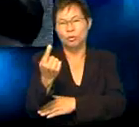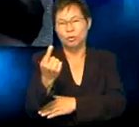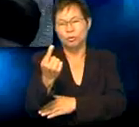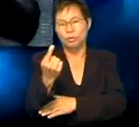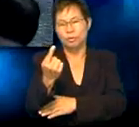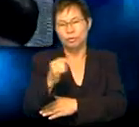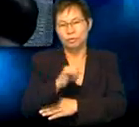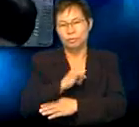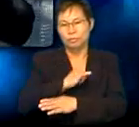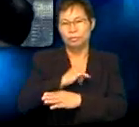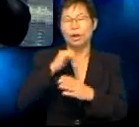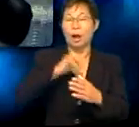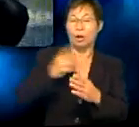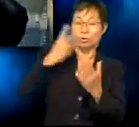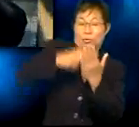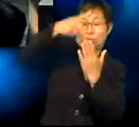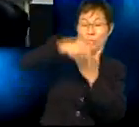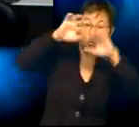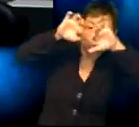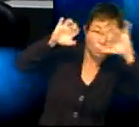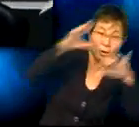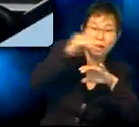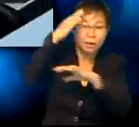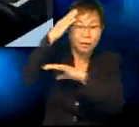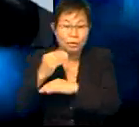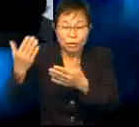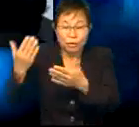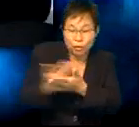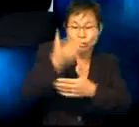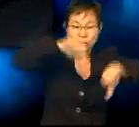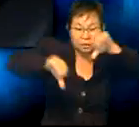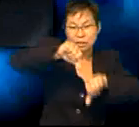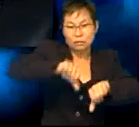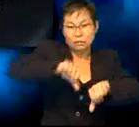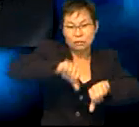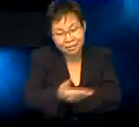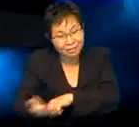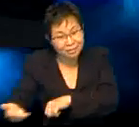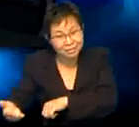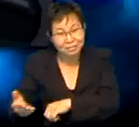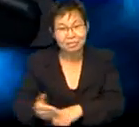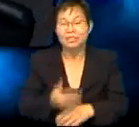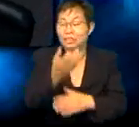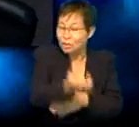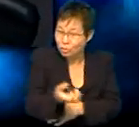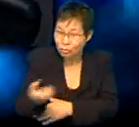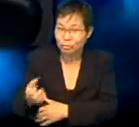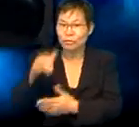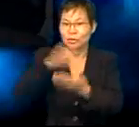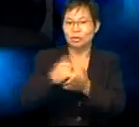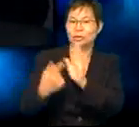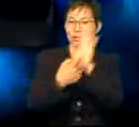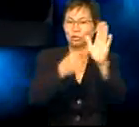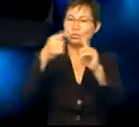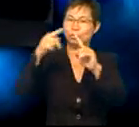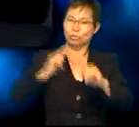robot, I was programmed to explore and experience new scientific things. The equipment that was